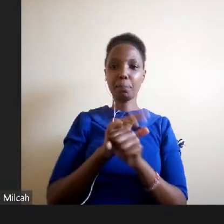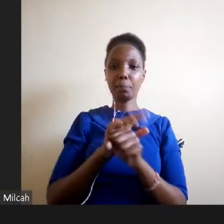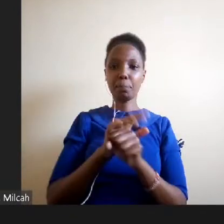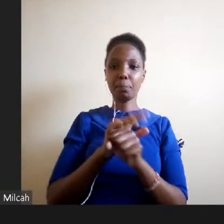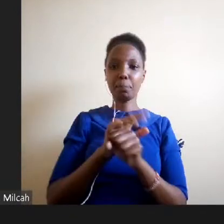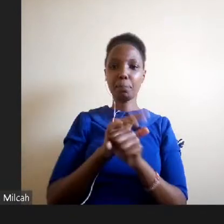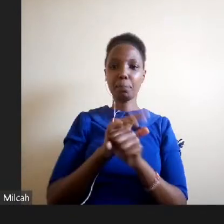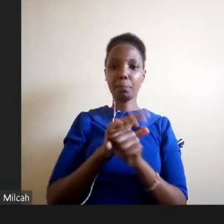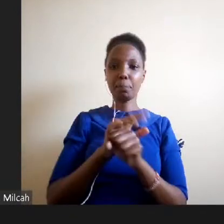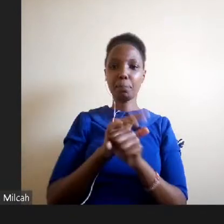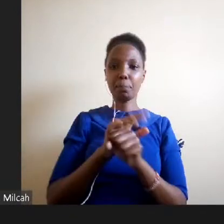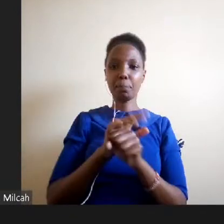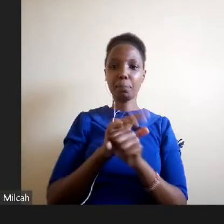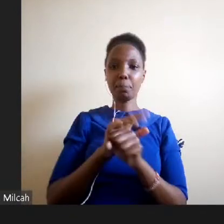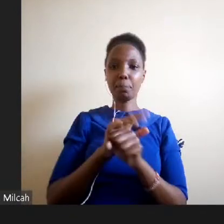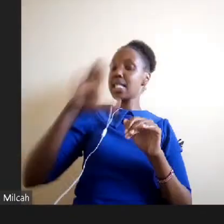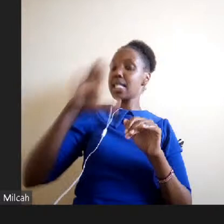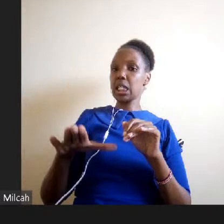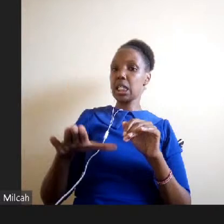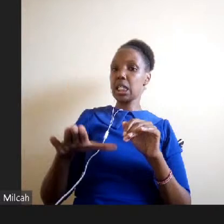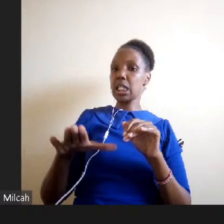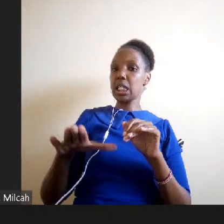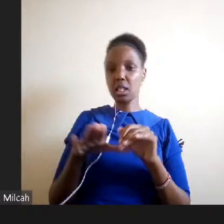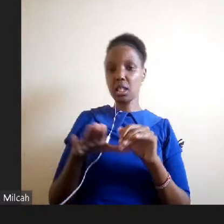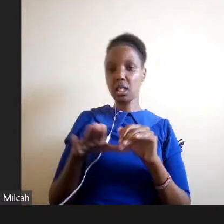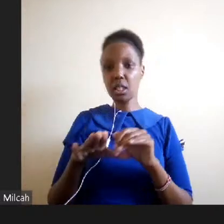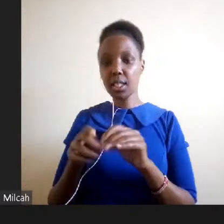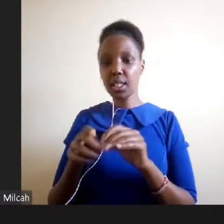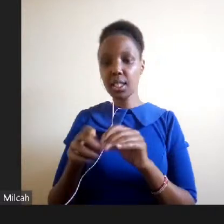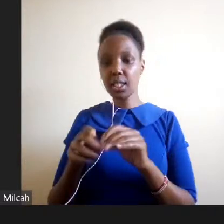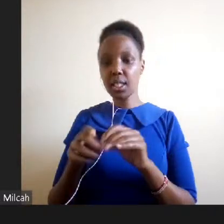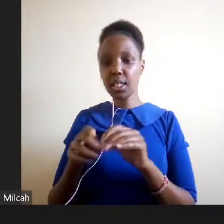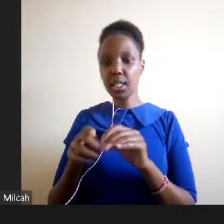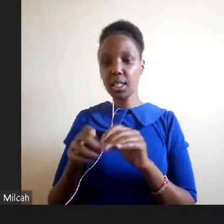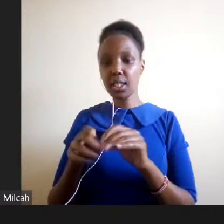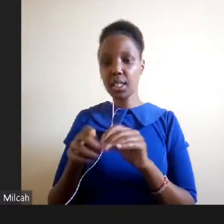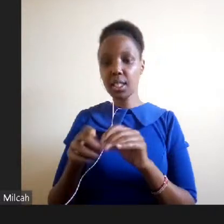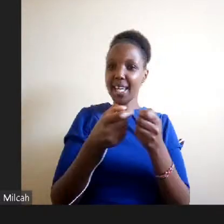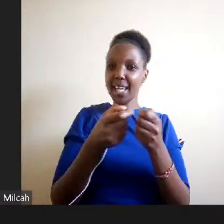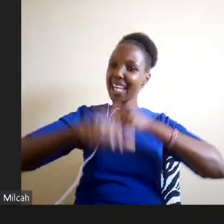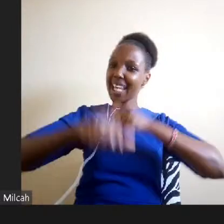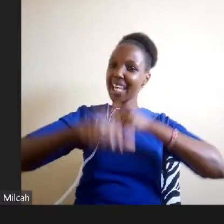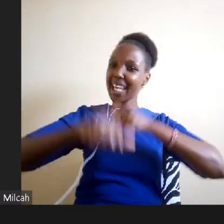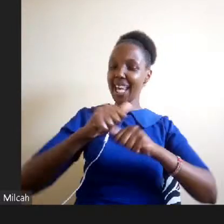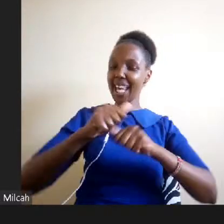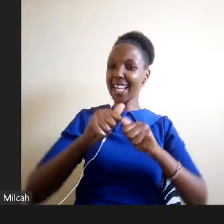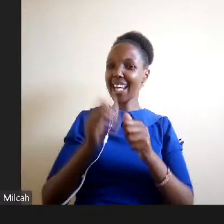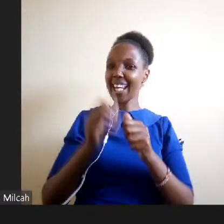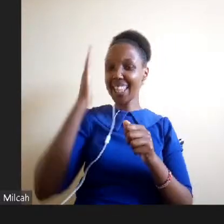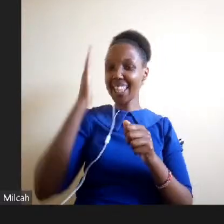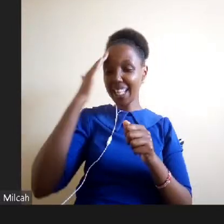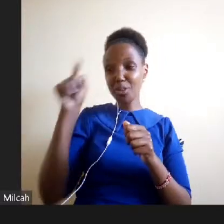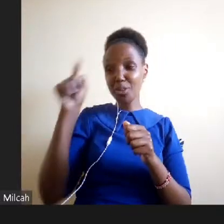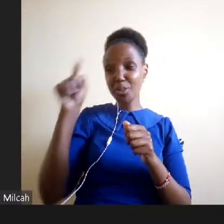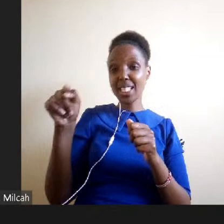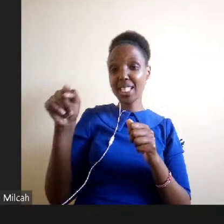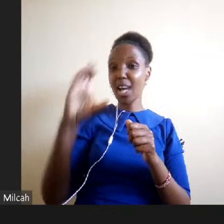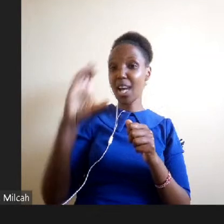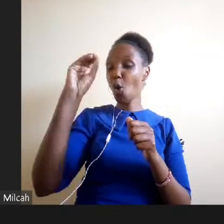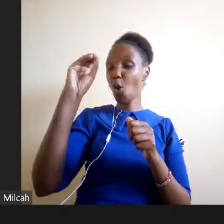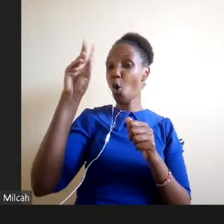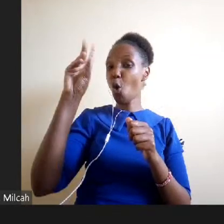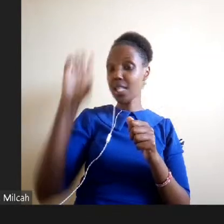9, was Discord, because he is into gaming. So if your child is into gaming and they know Discord, please start engaging with